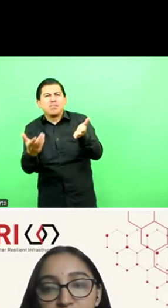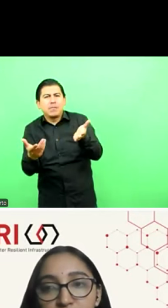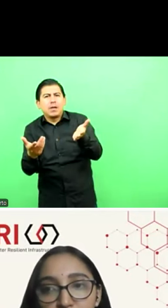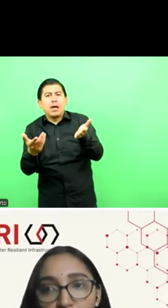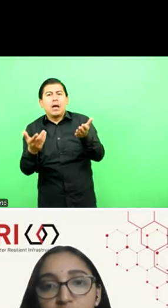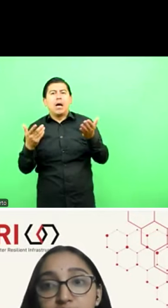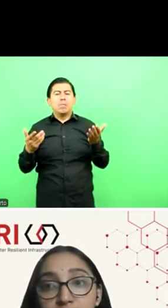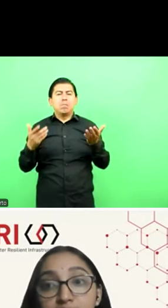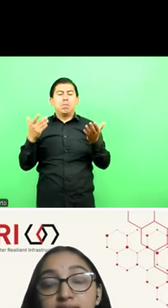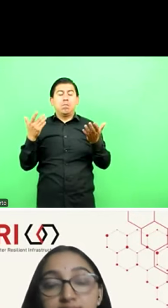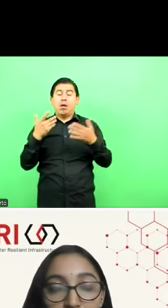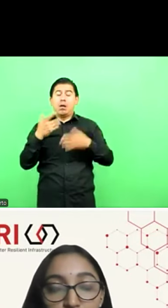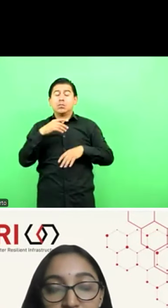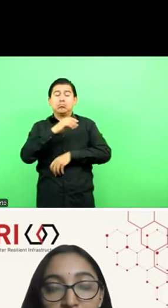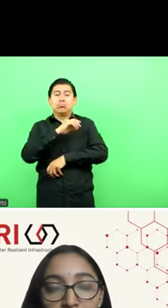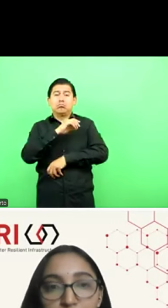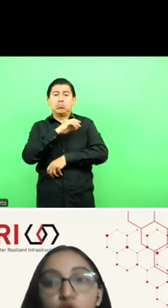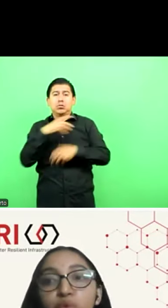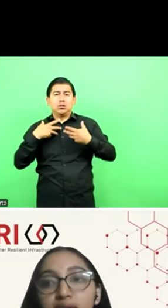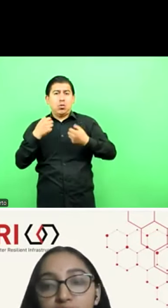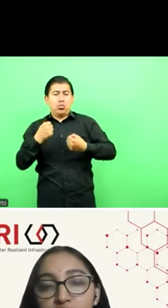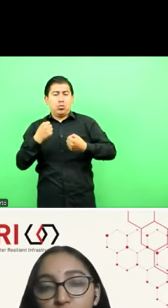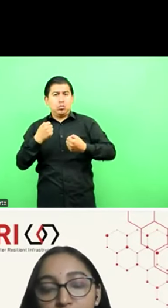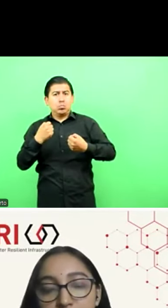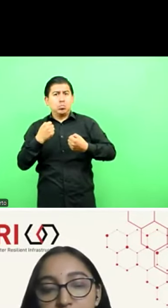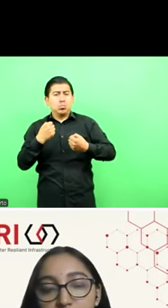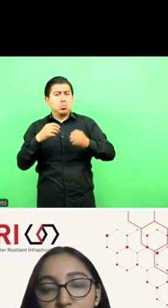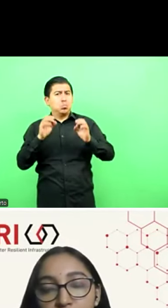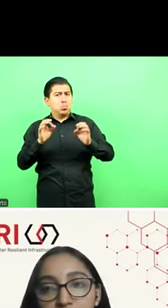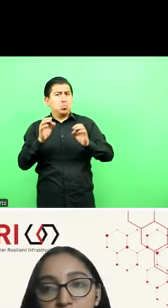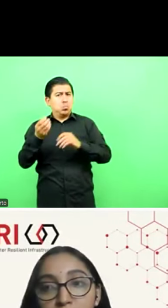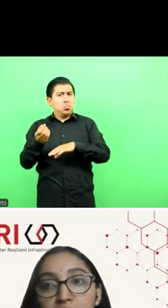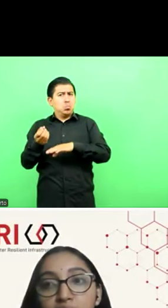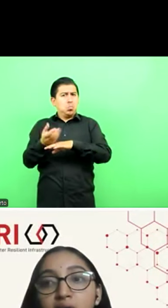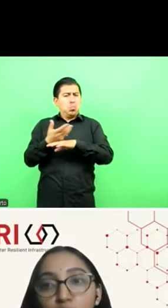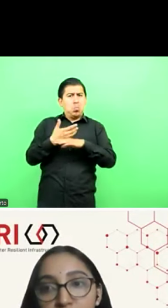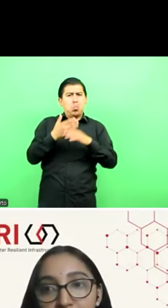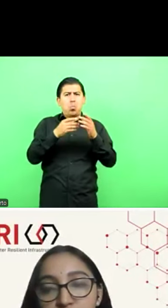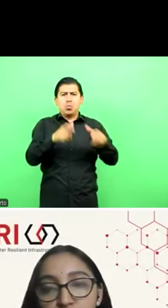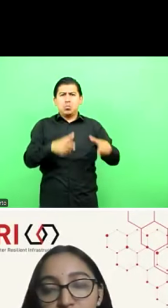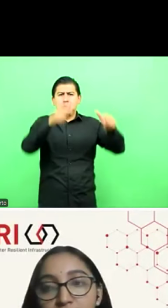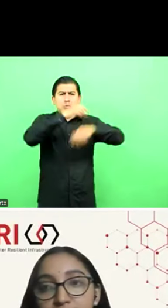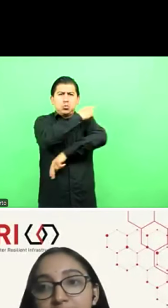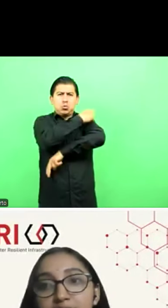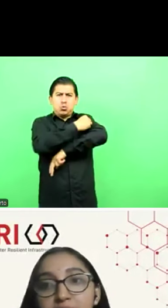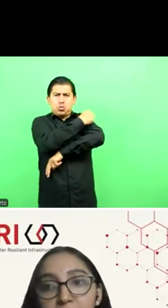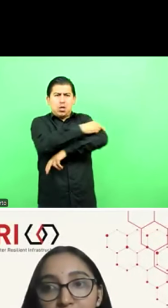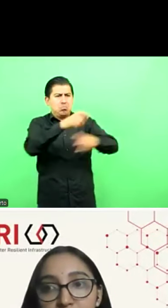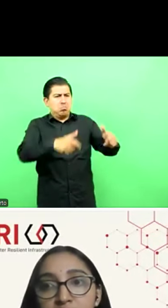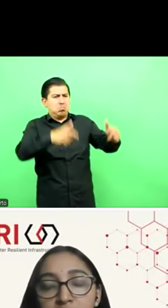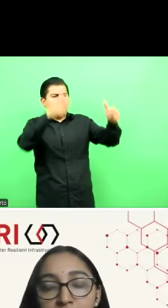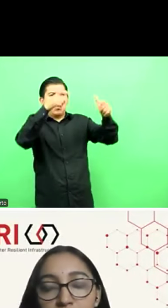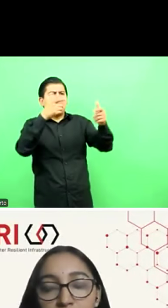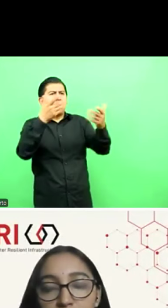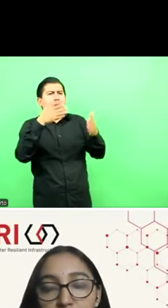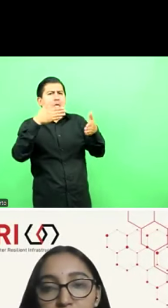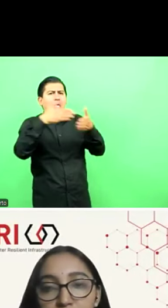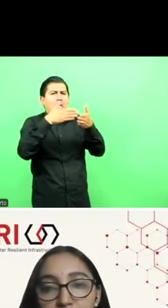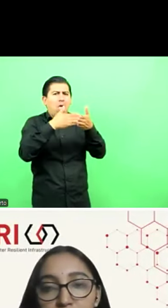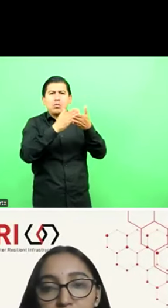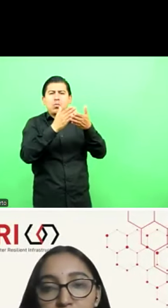hospitals were not seen in silos, but we do understand where a power outage would directly impact